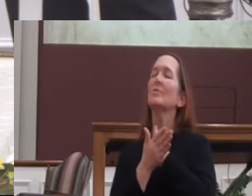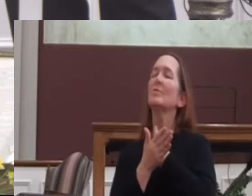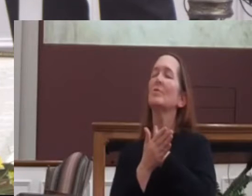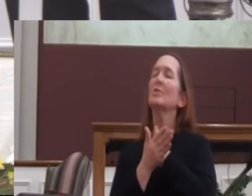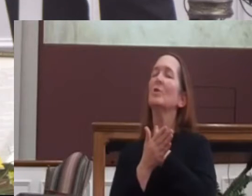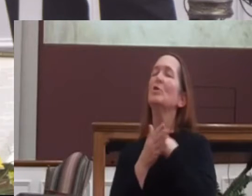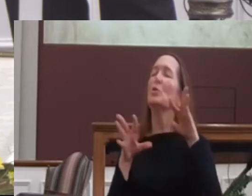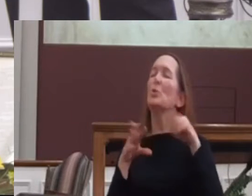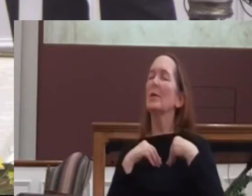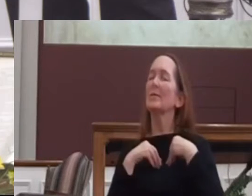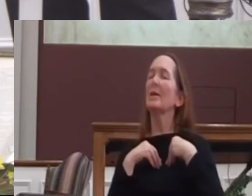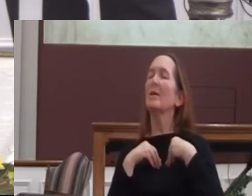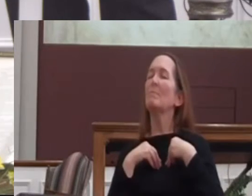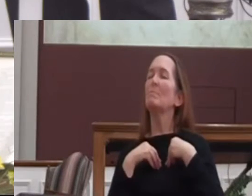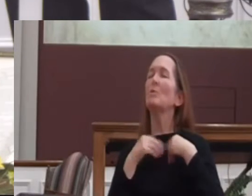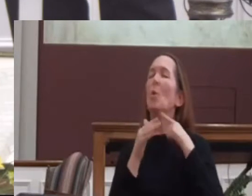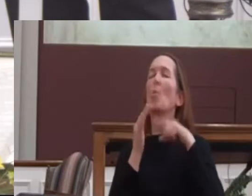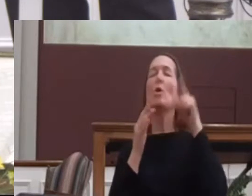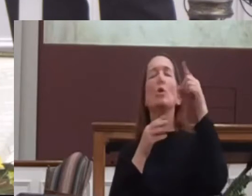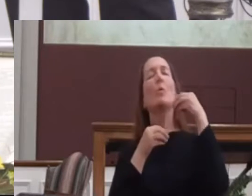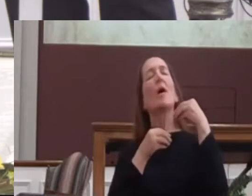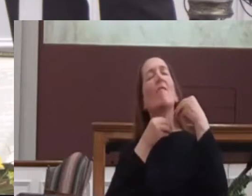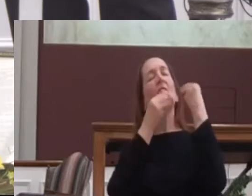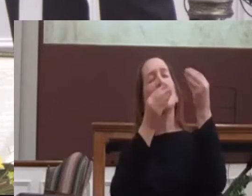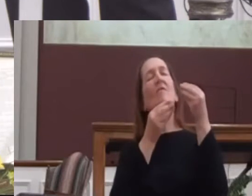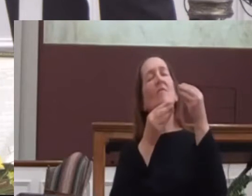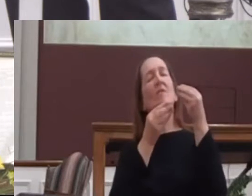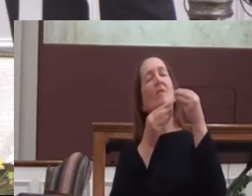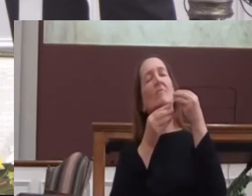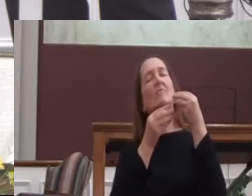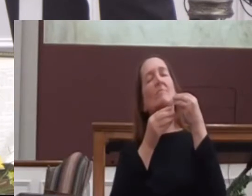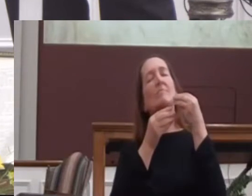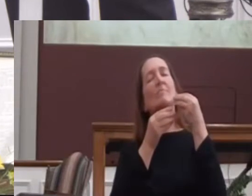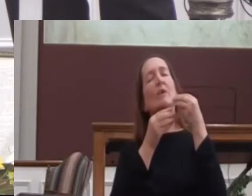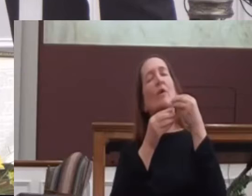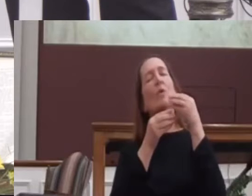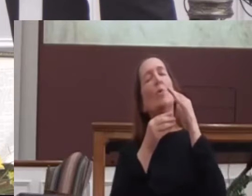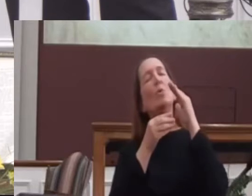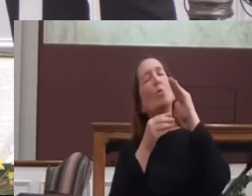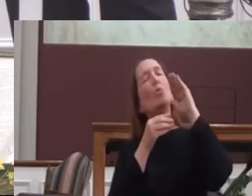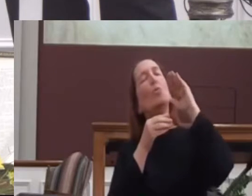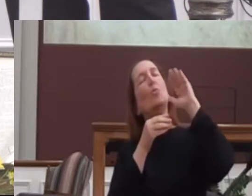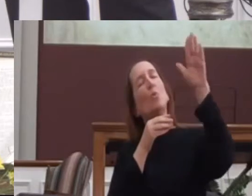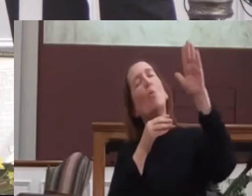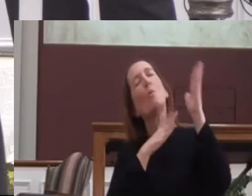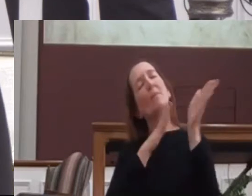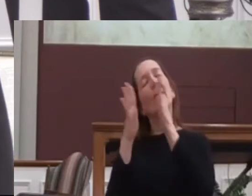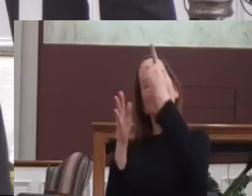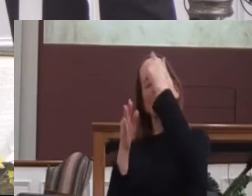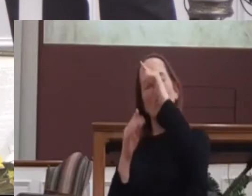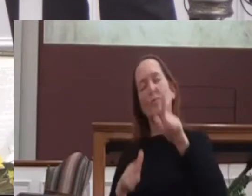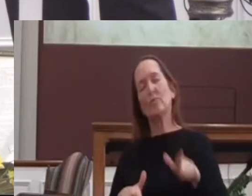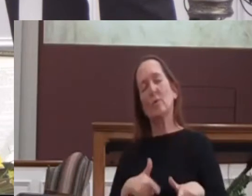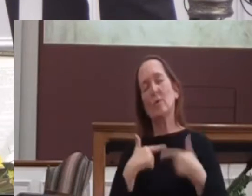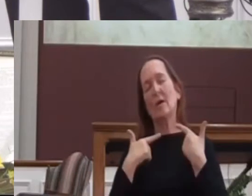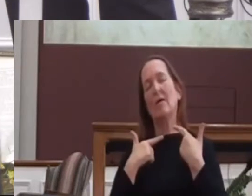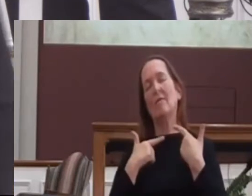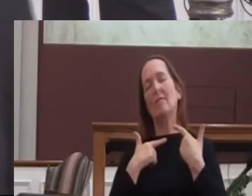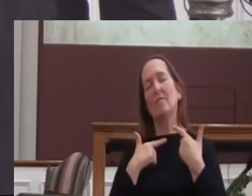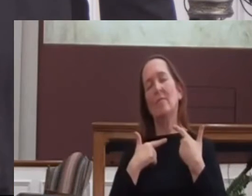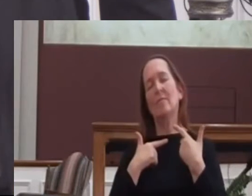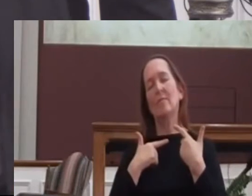help us to embrace the provisions that You have given and hold firm to them and not allow any man to sway